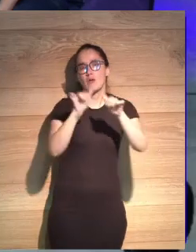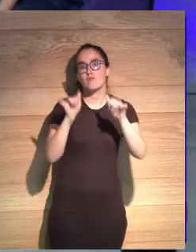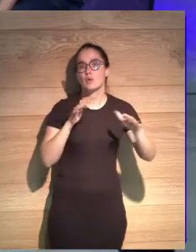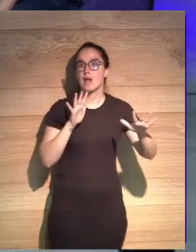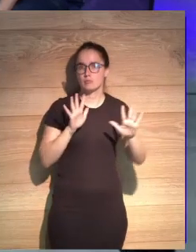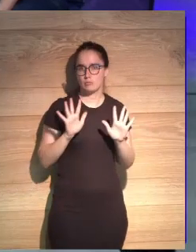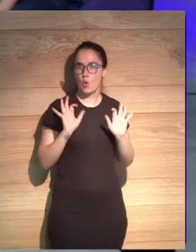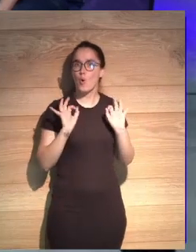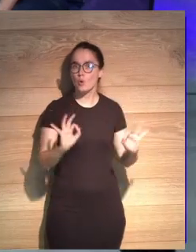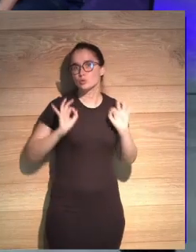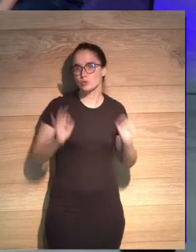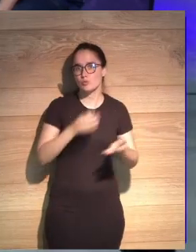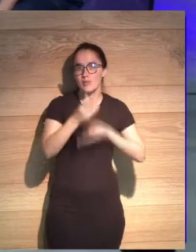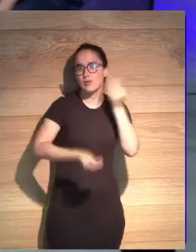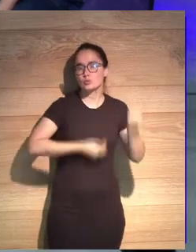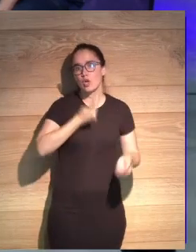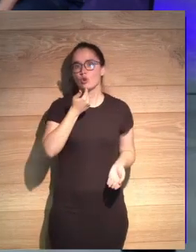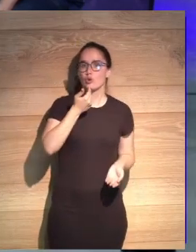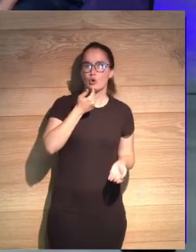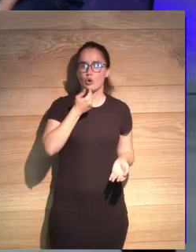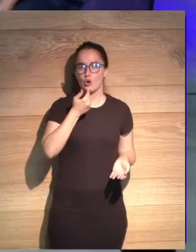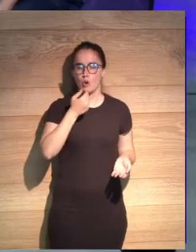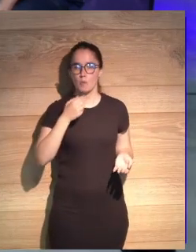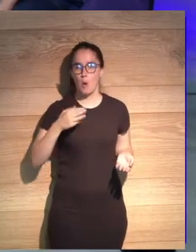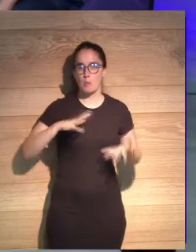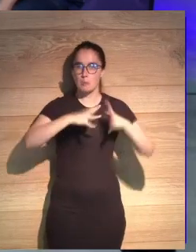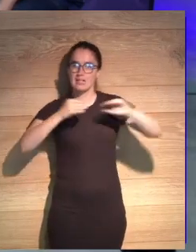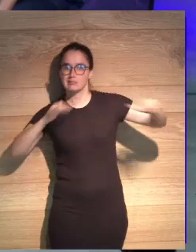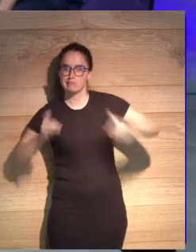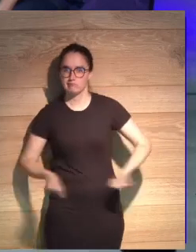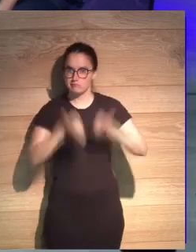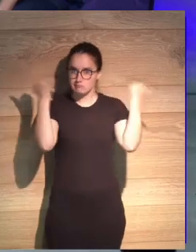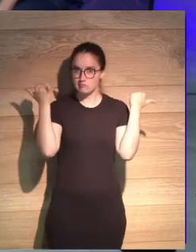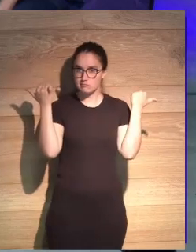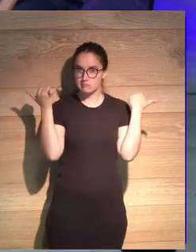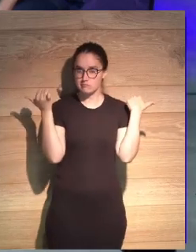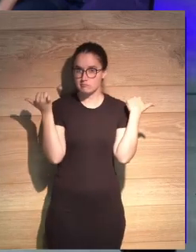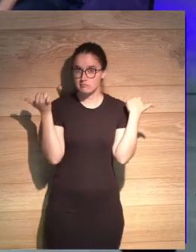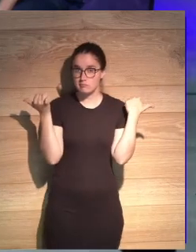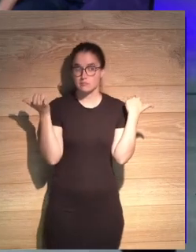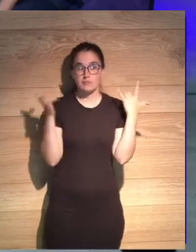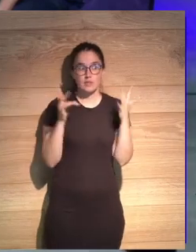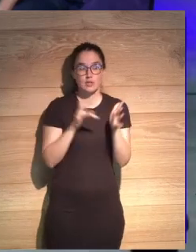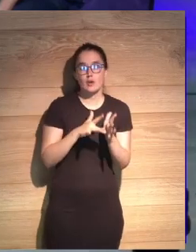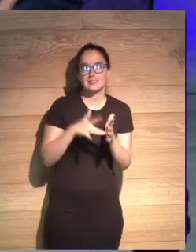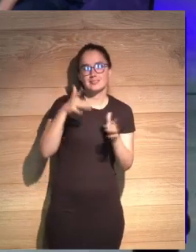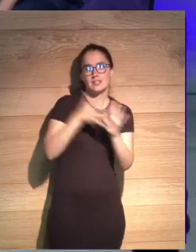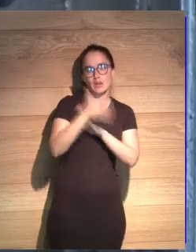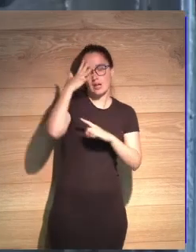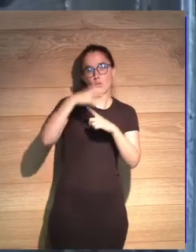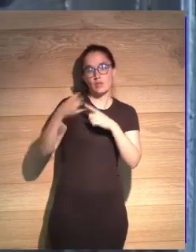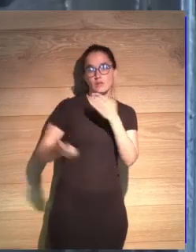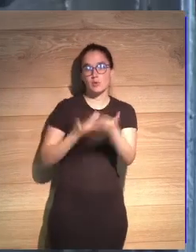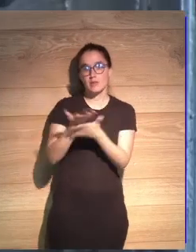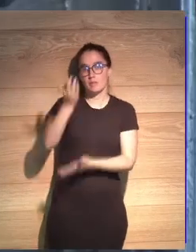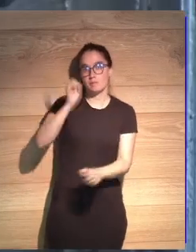could get this patient moderately engaged to this game. So this is a scenario